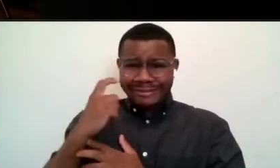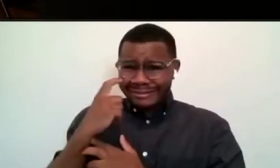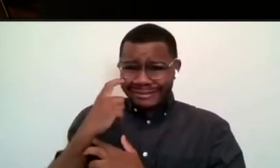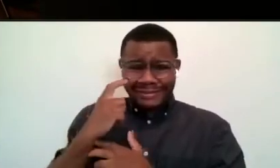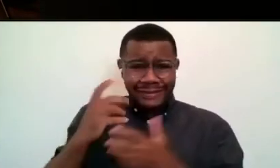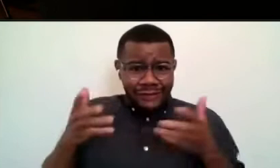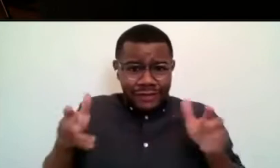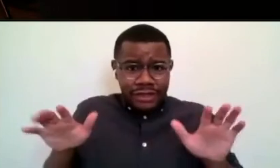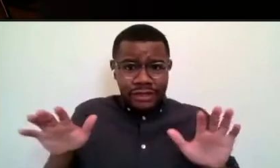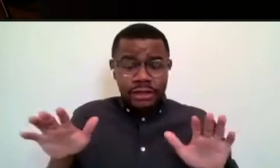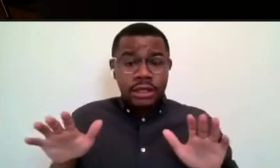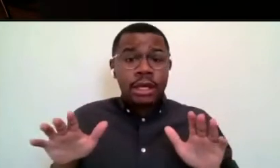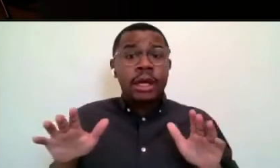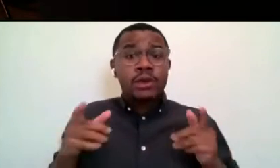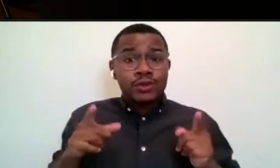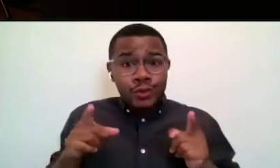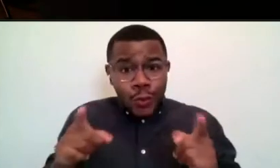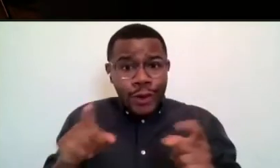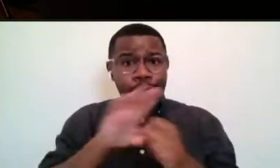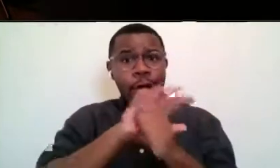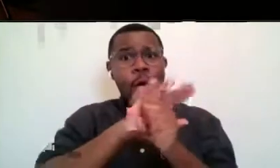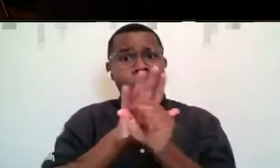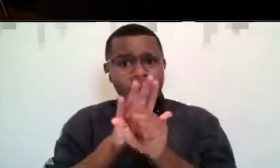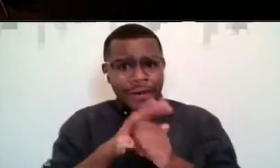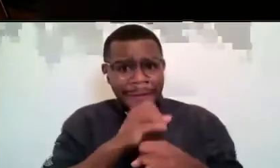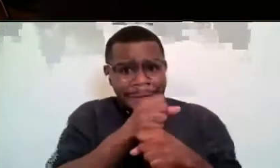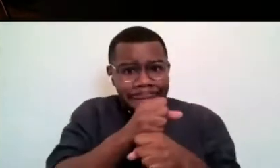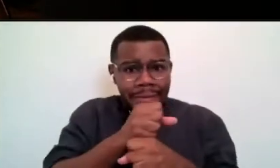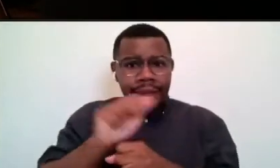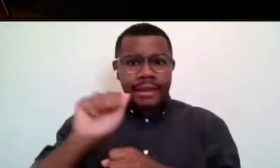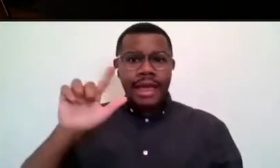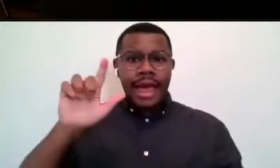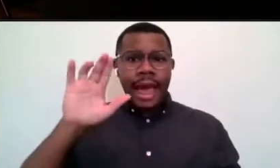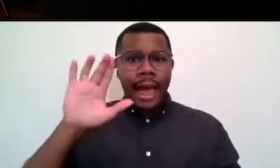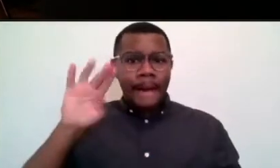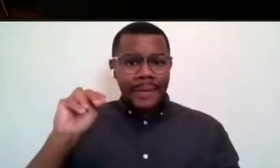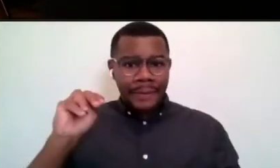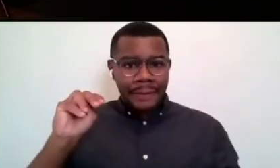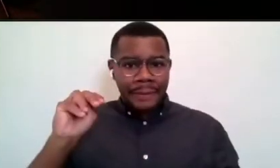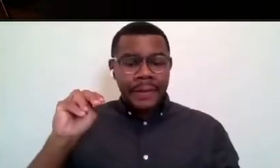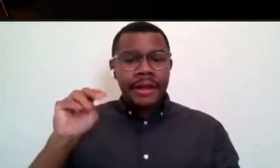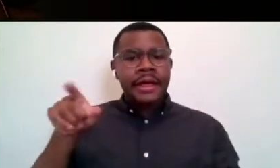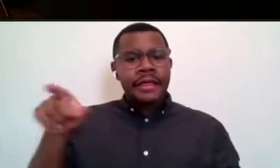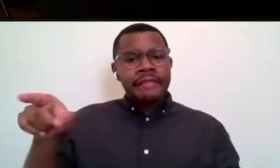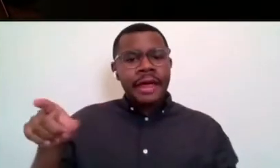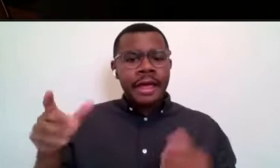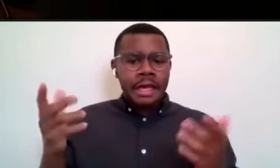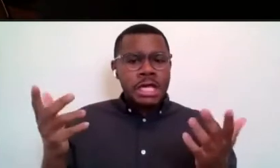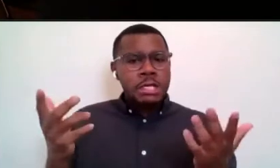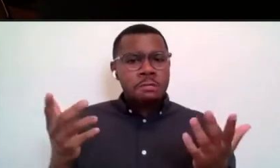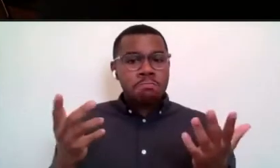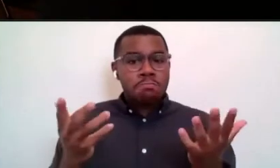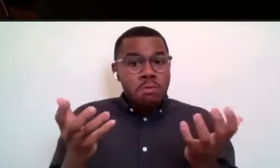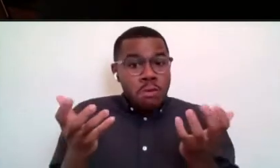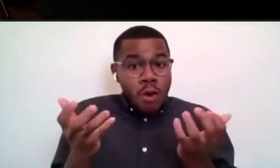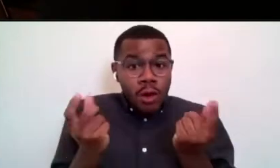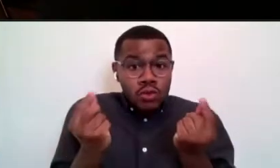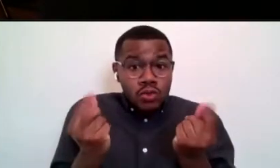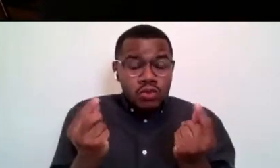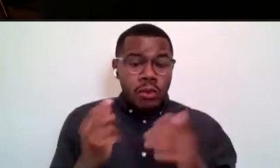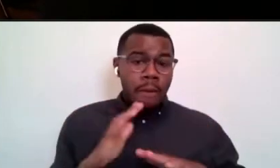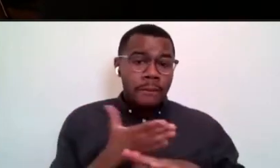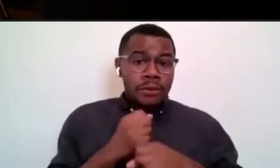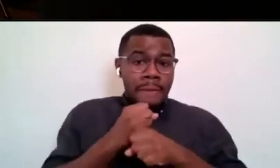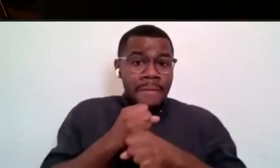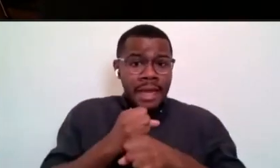of the COVID, you know, just, but then they get to do what they want to do. Music is so healing, you know. It's like all of a sudden